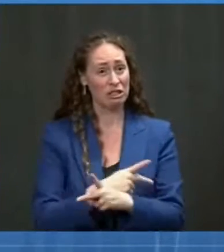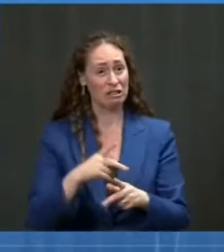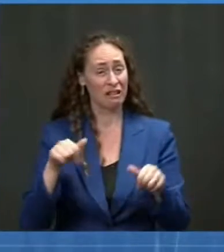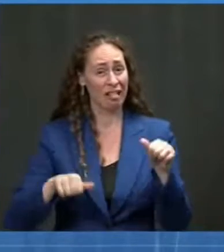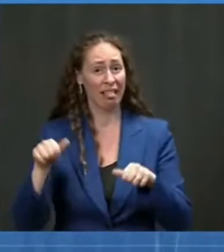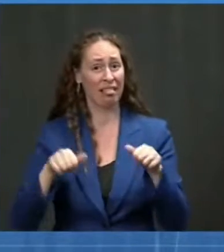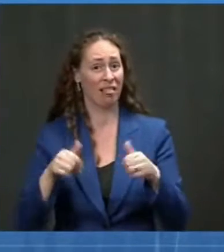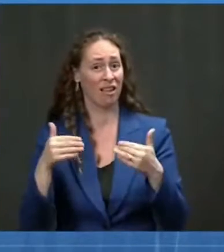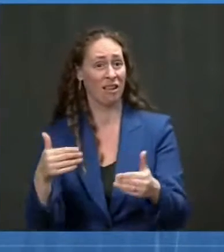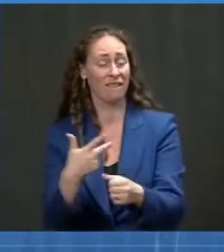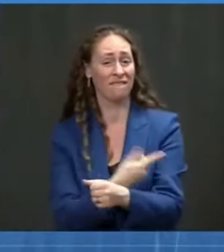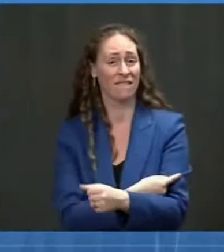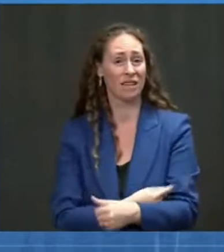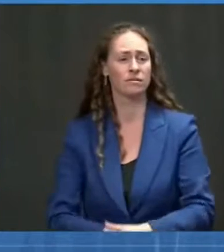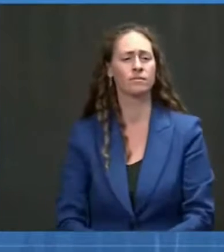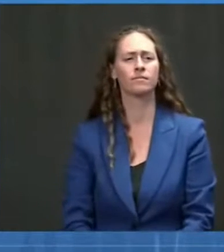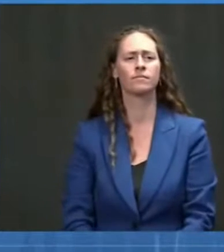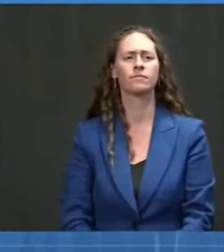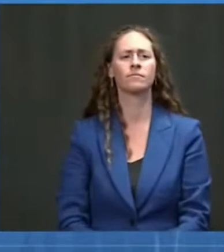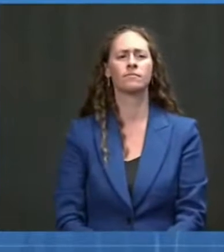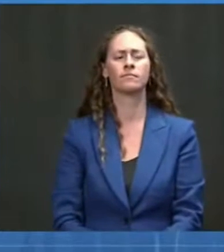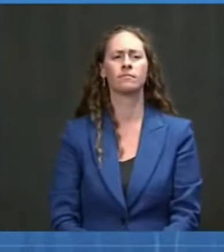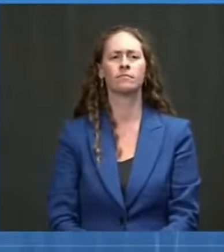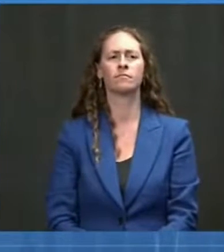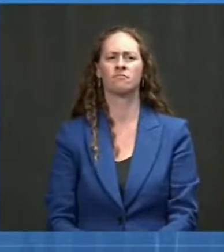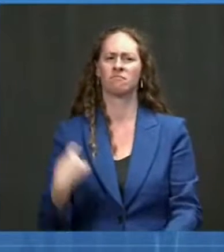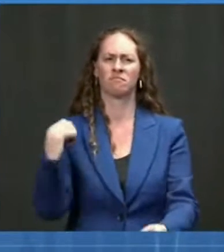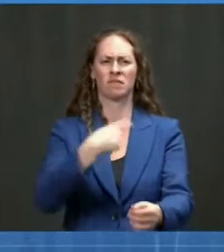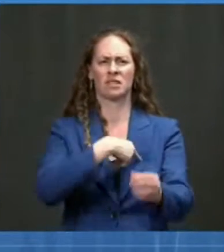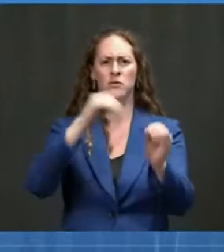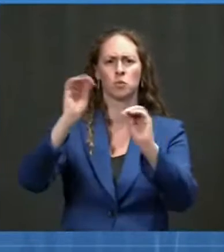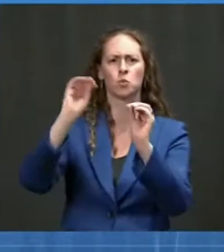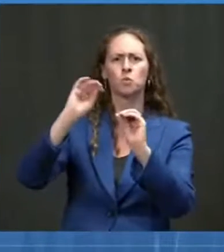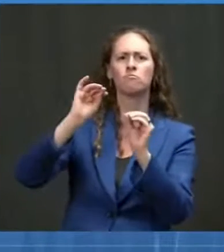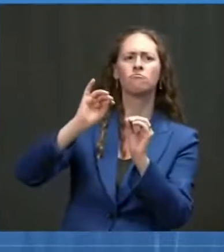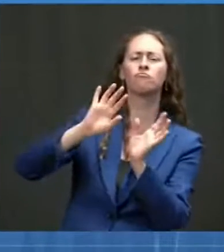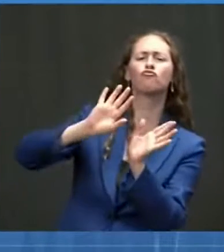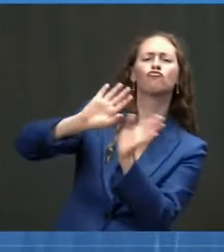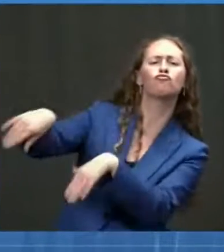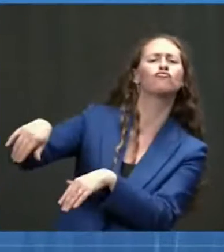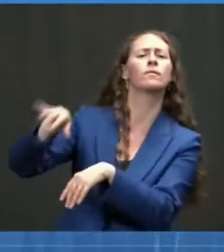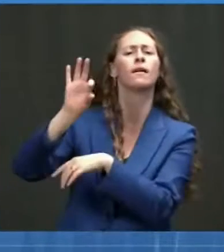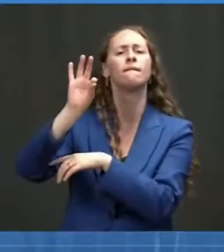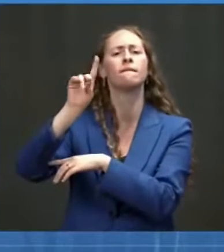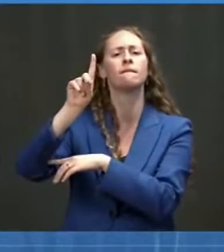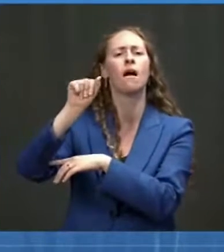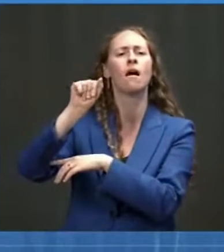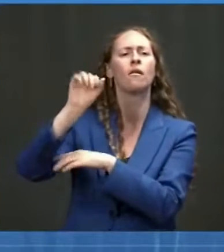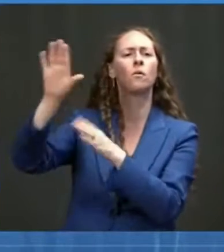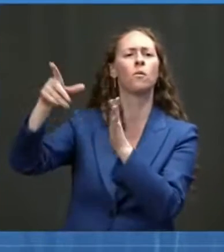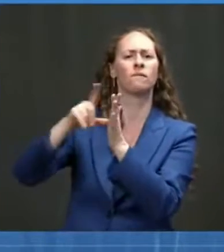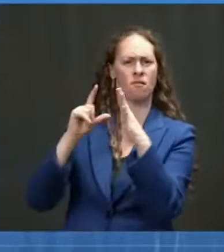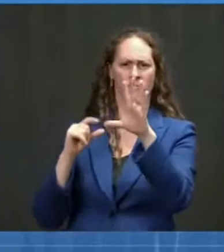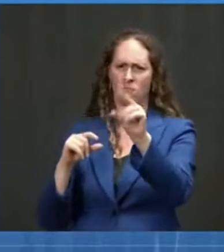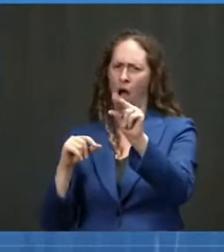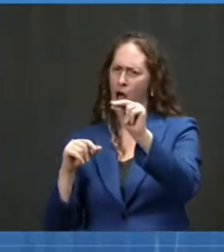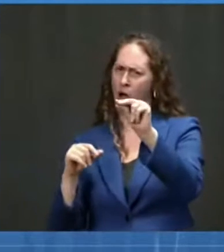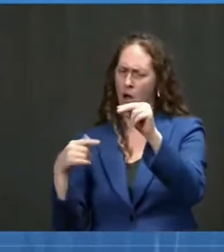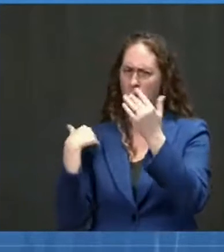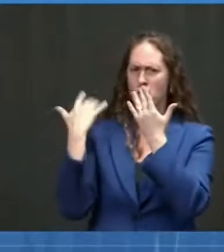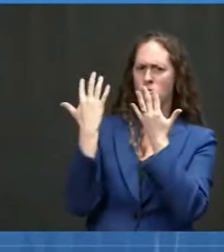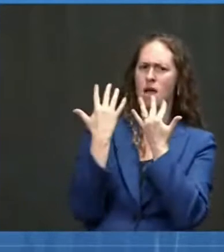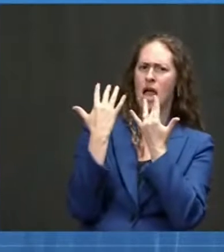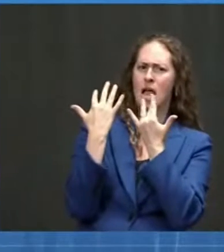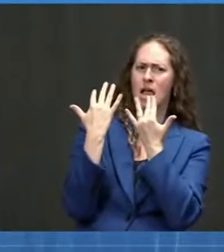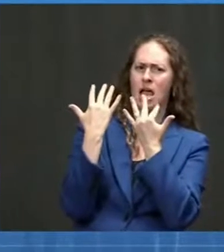And I want to be very clear, we are not skipping the very important FDA and ACIP process here. They have an